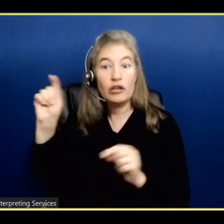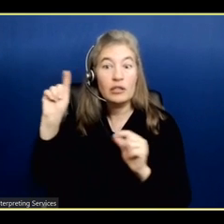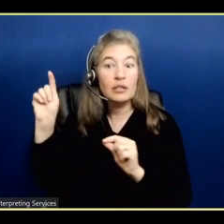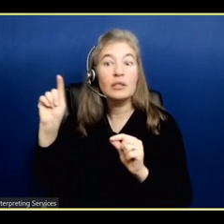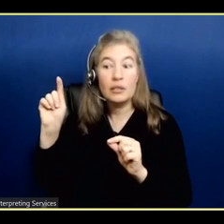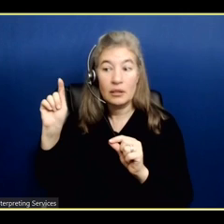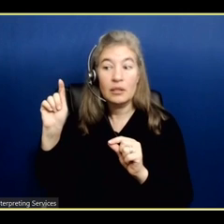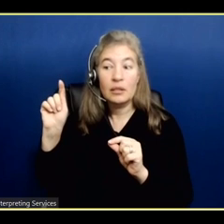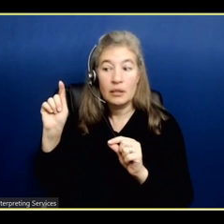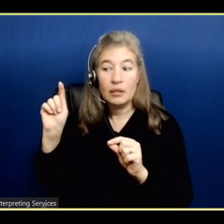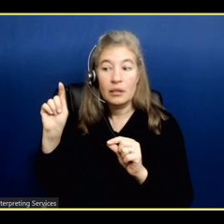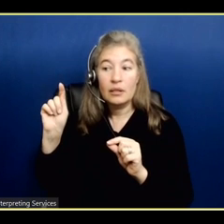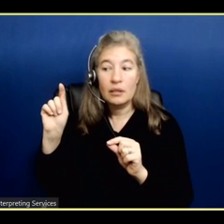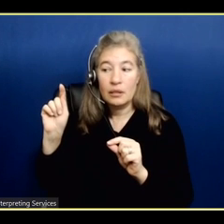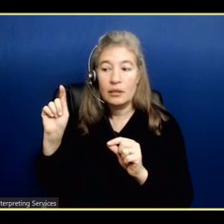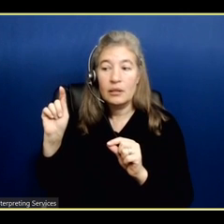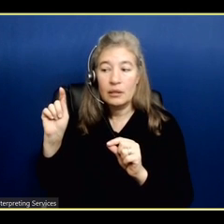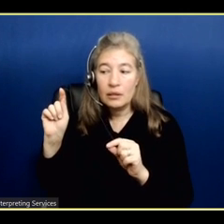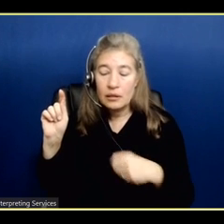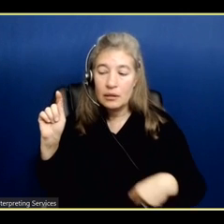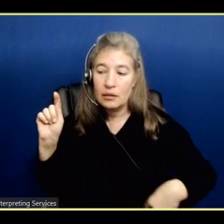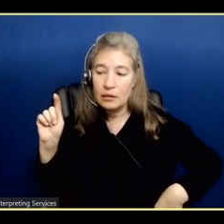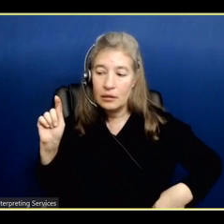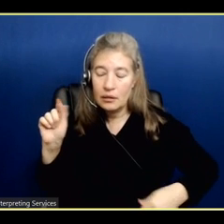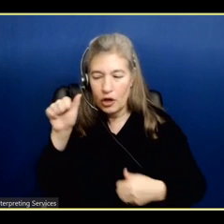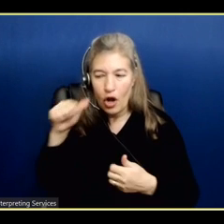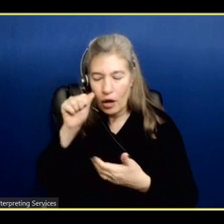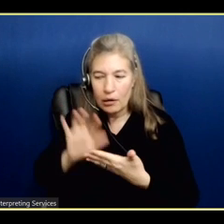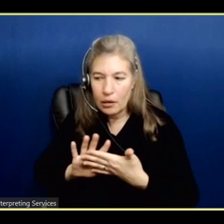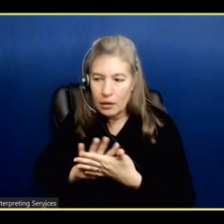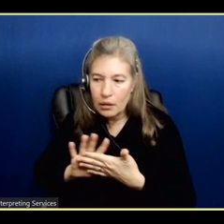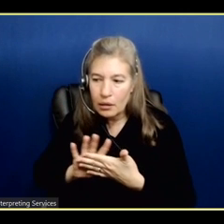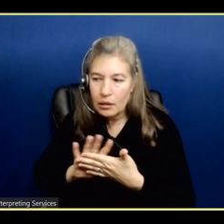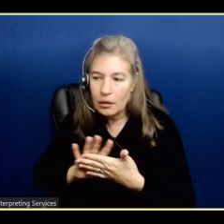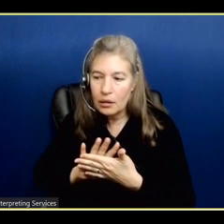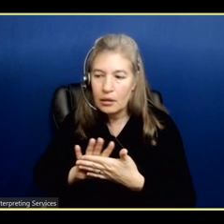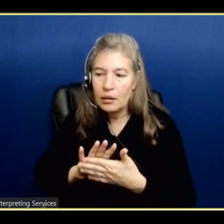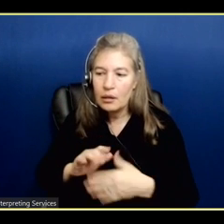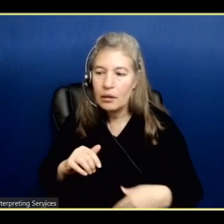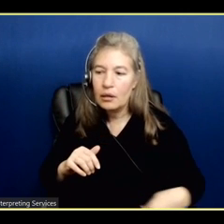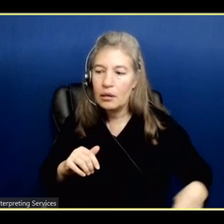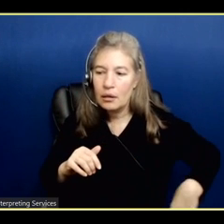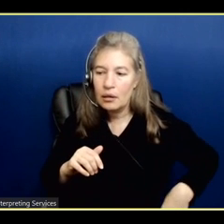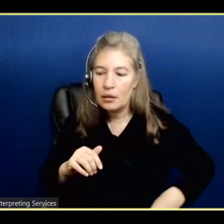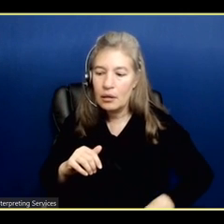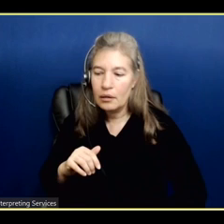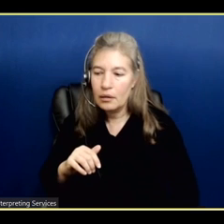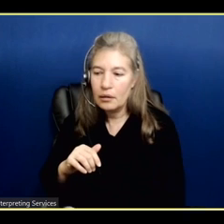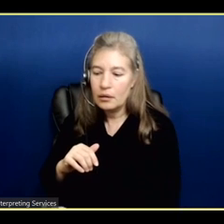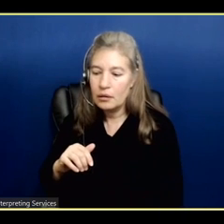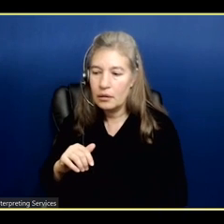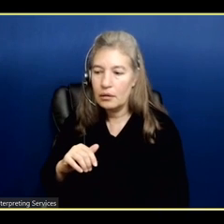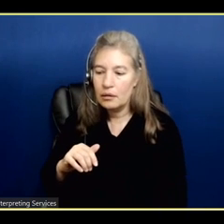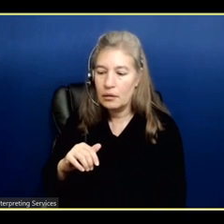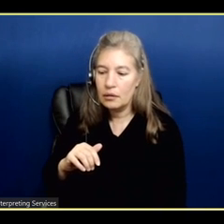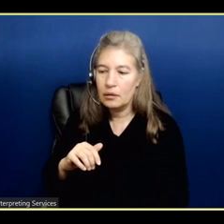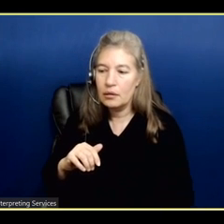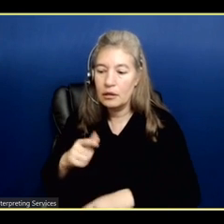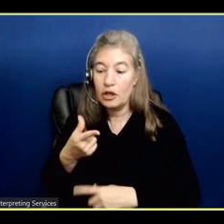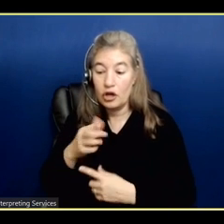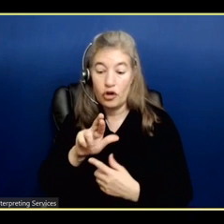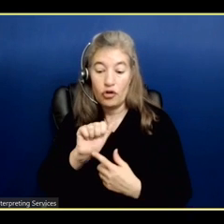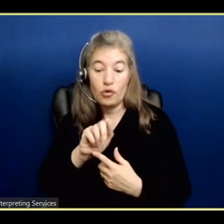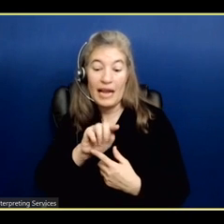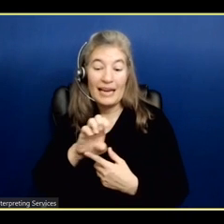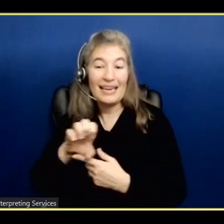I'm thinking of them, and I'm willing to listen to them, even if I can't, I'm not in a position to offer